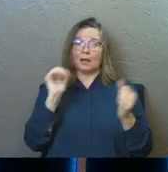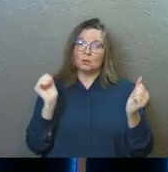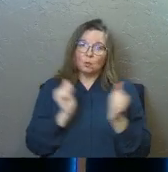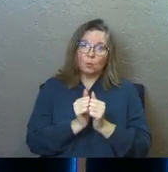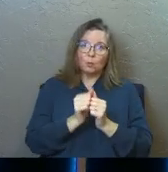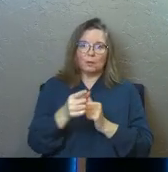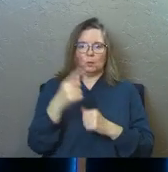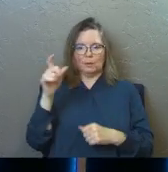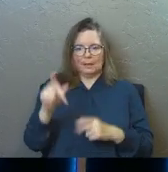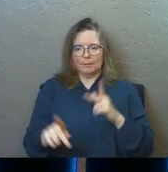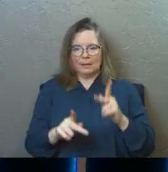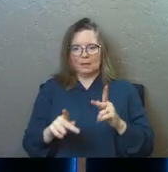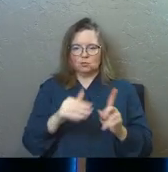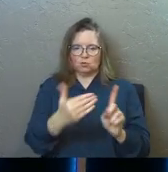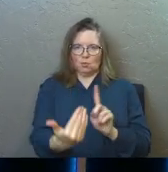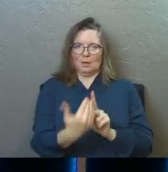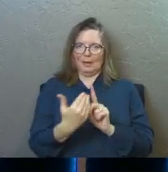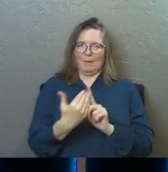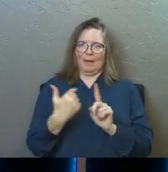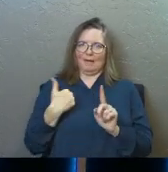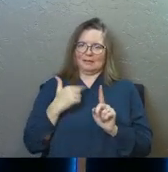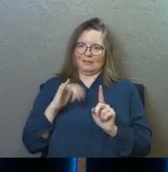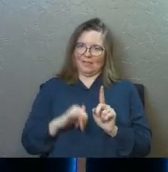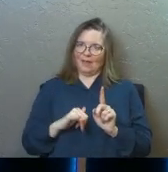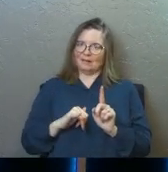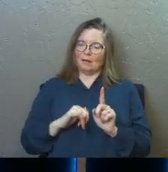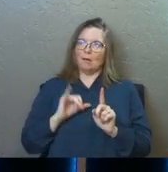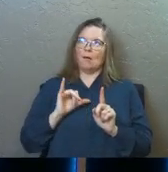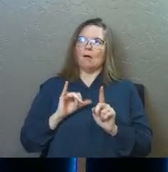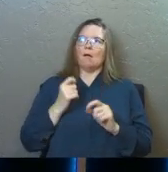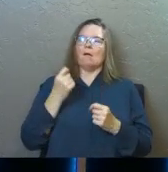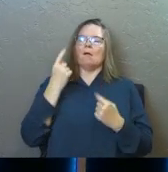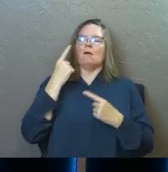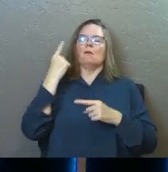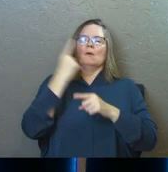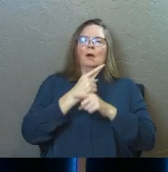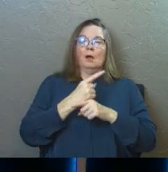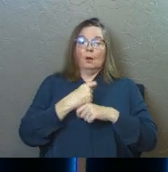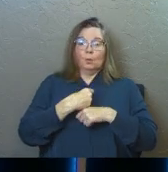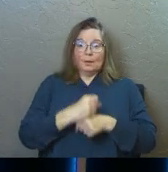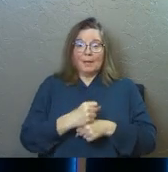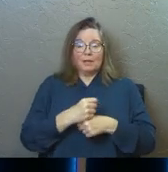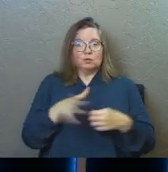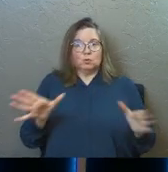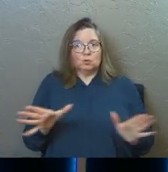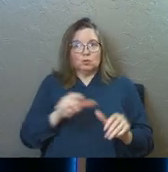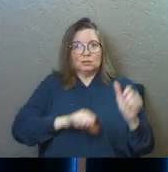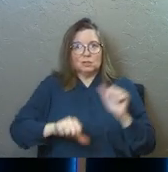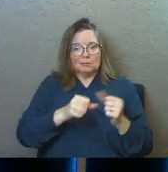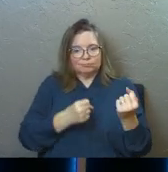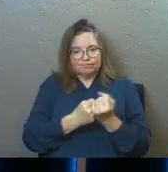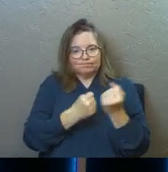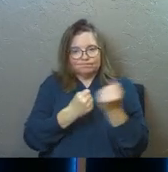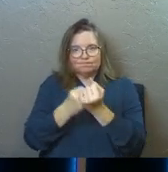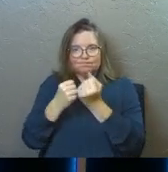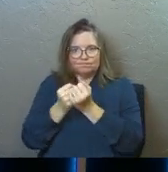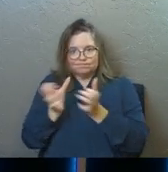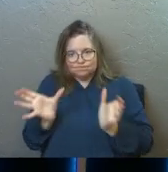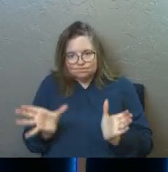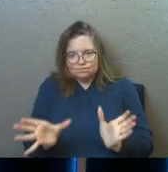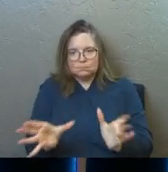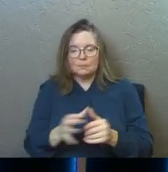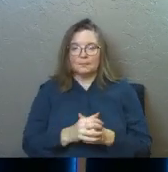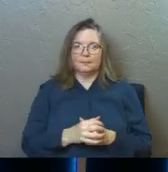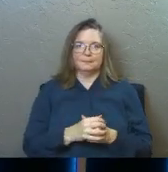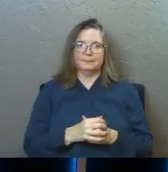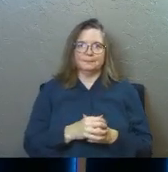you. We need people to remind us of these things in our lives. We were made to encourage one another and to help each other forward. So